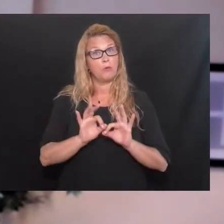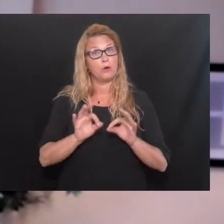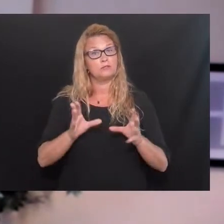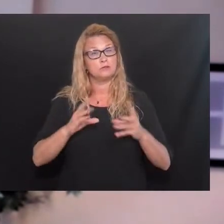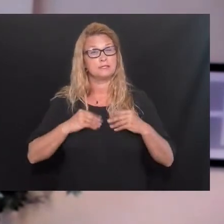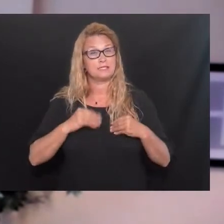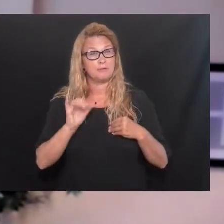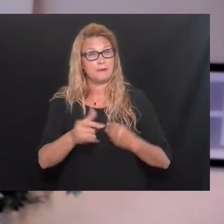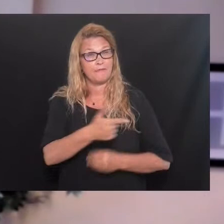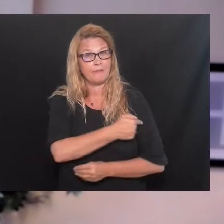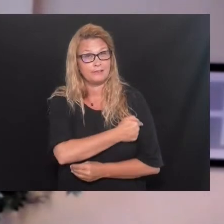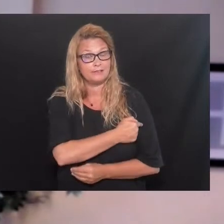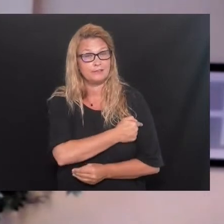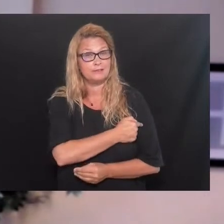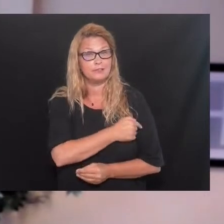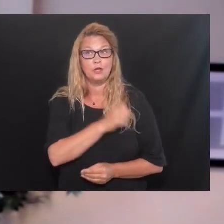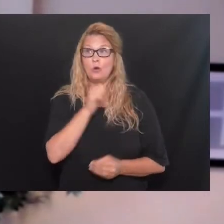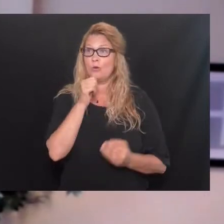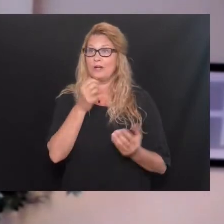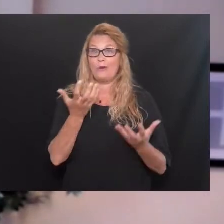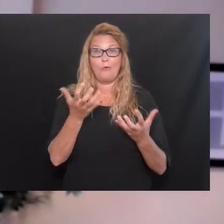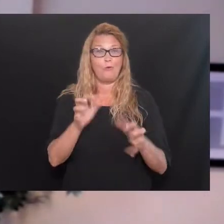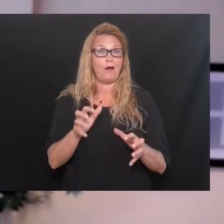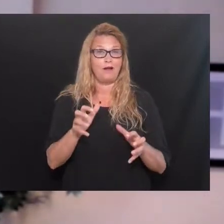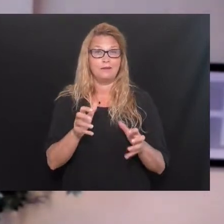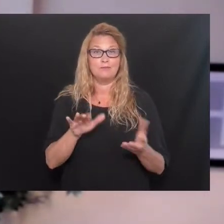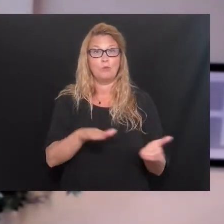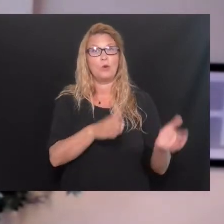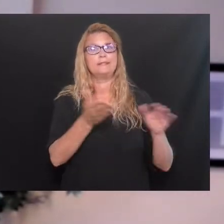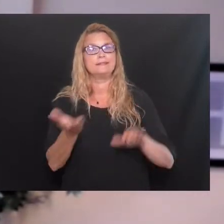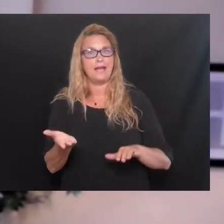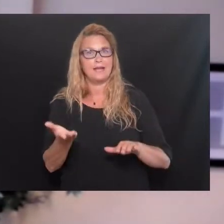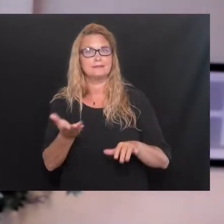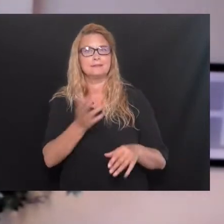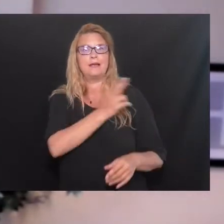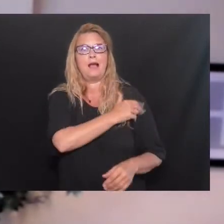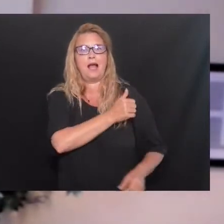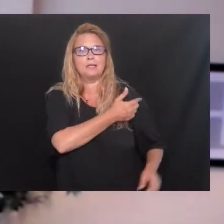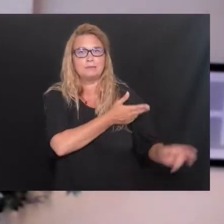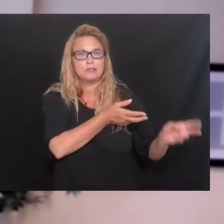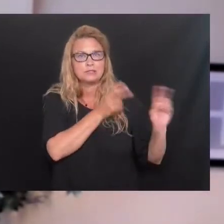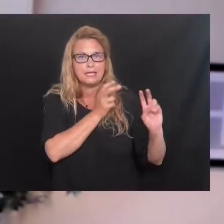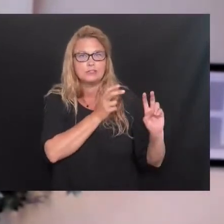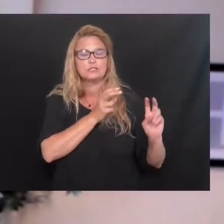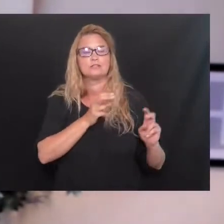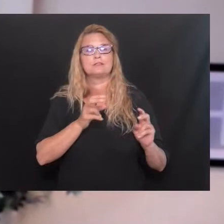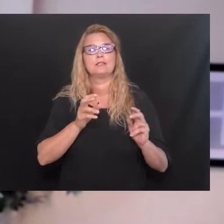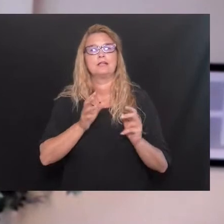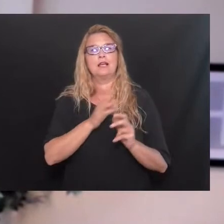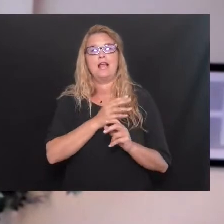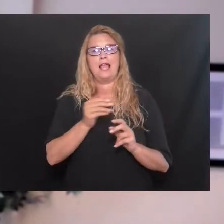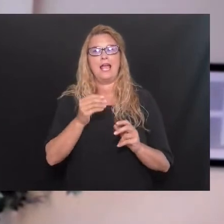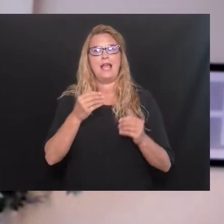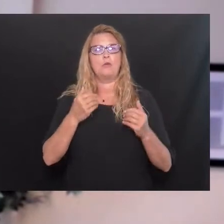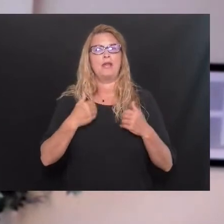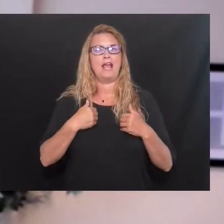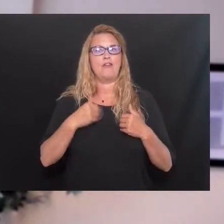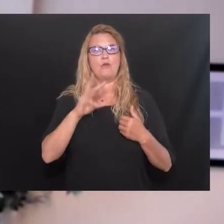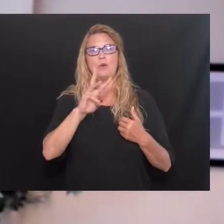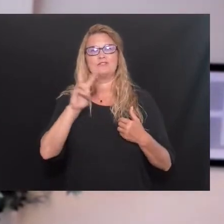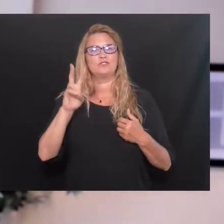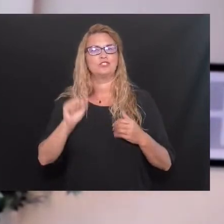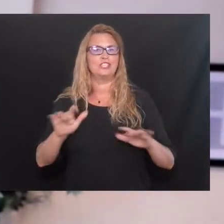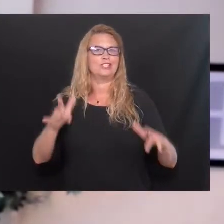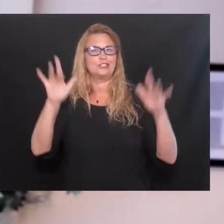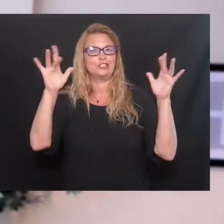vaccination so that we don't have more deaths in this state, we don't have more hospitalizations, and that we have West Virginia shine for the